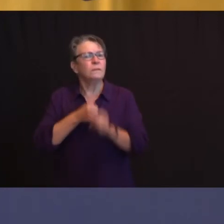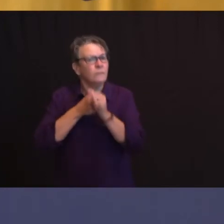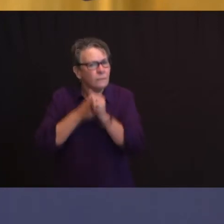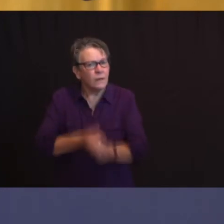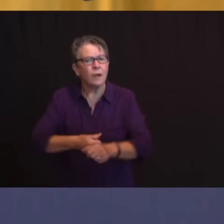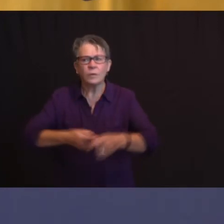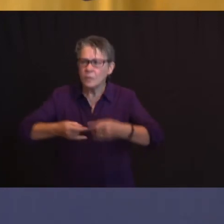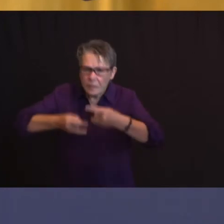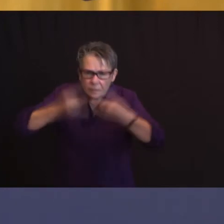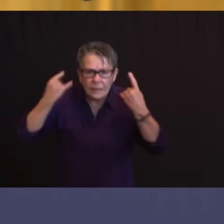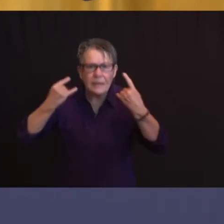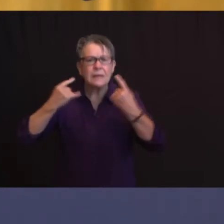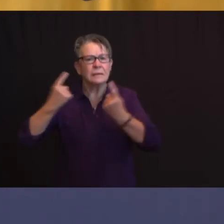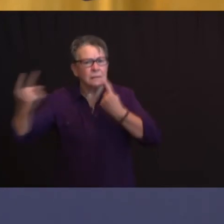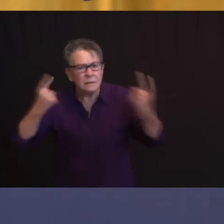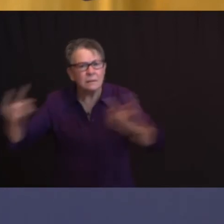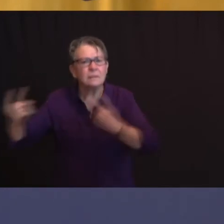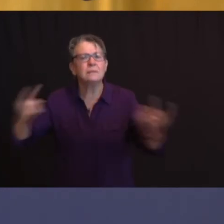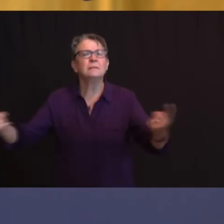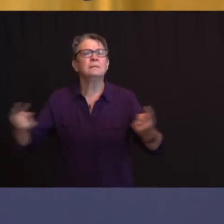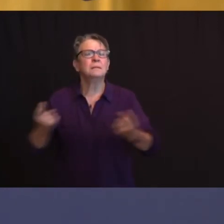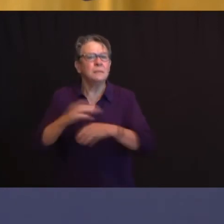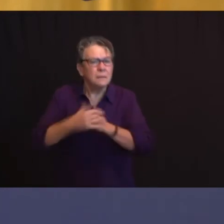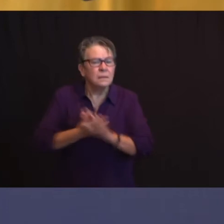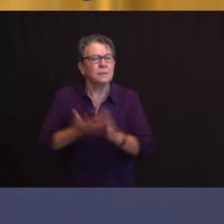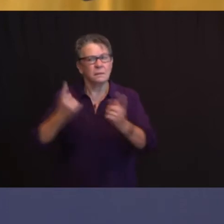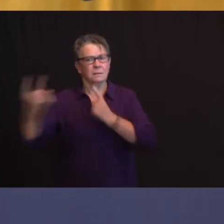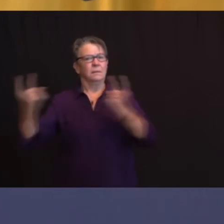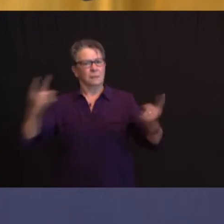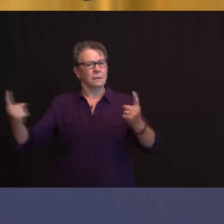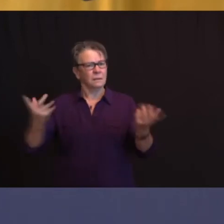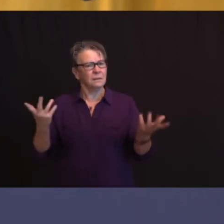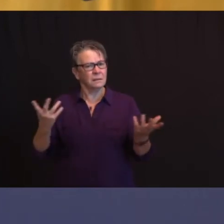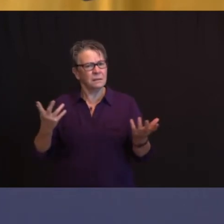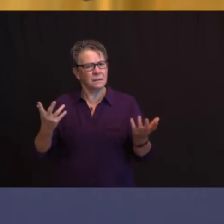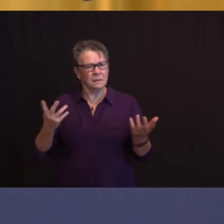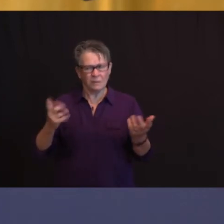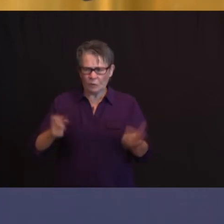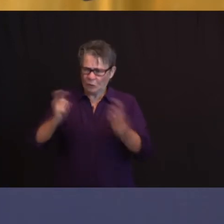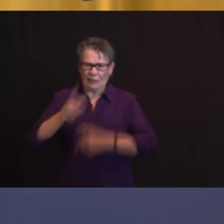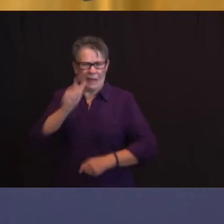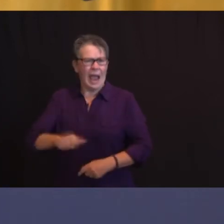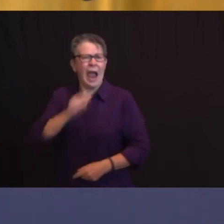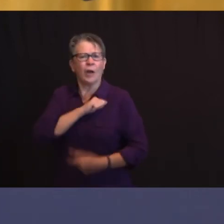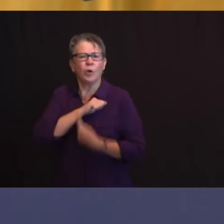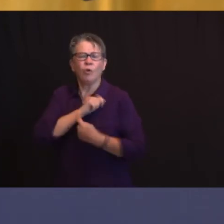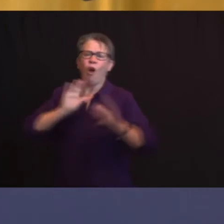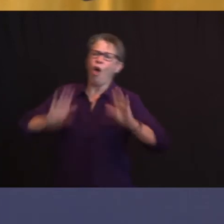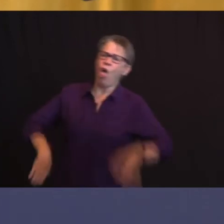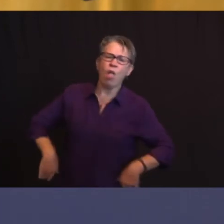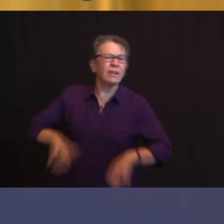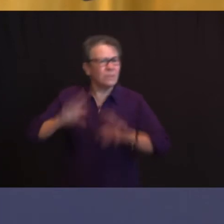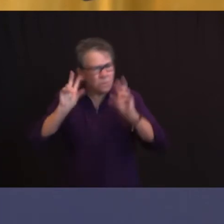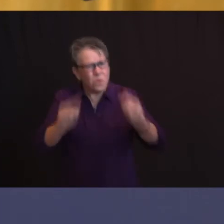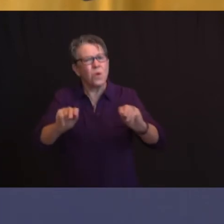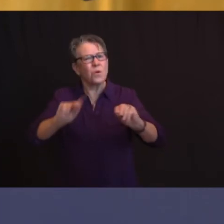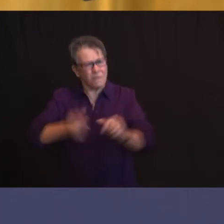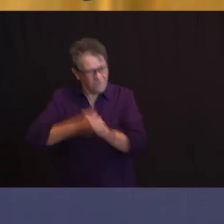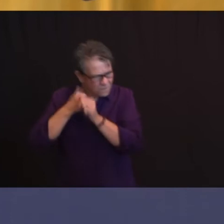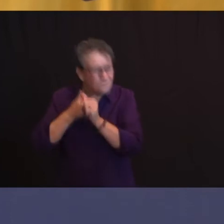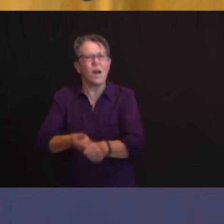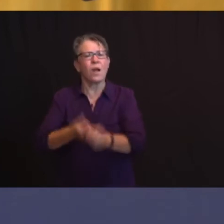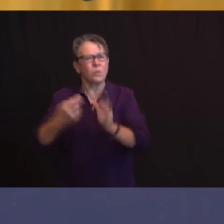we did it. And so just because the model says this does not mean that it is within us to be able to push back on that. Anything you